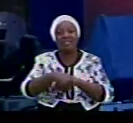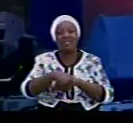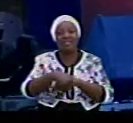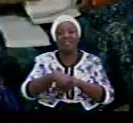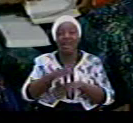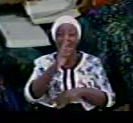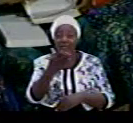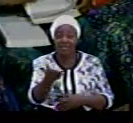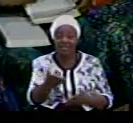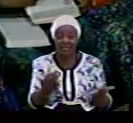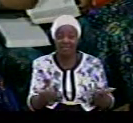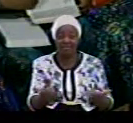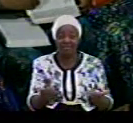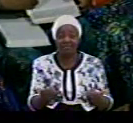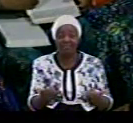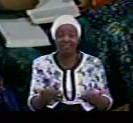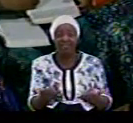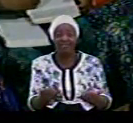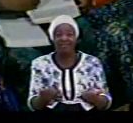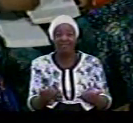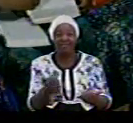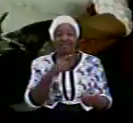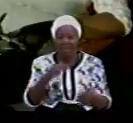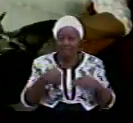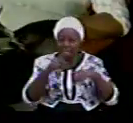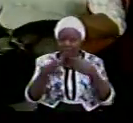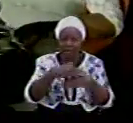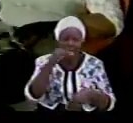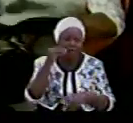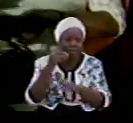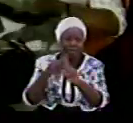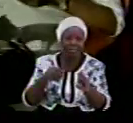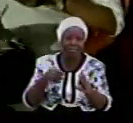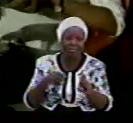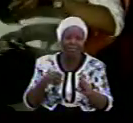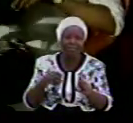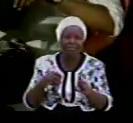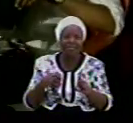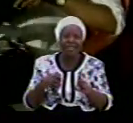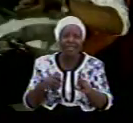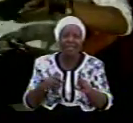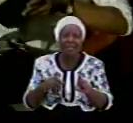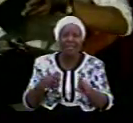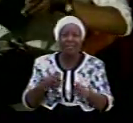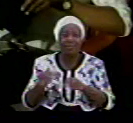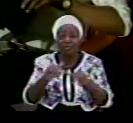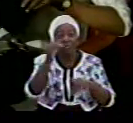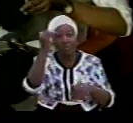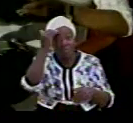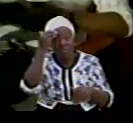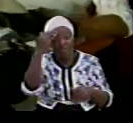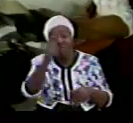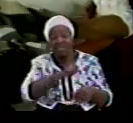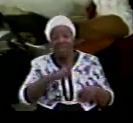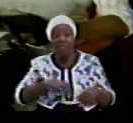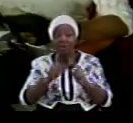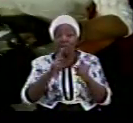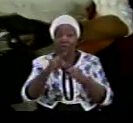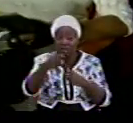there? You have not gone home yet? Do you know the Lord is talking to you